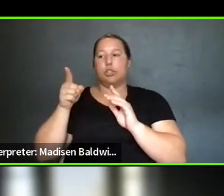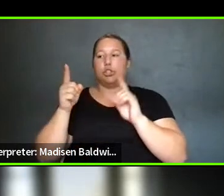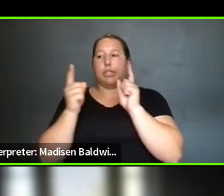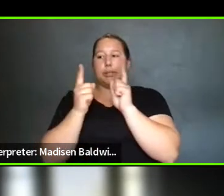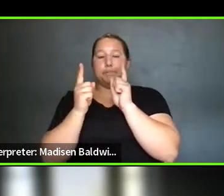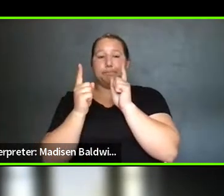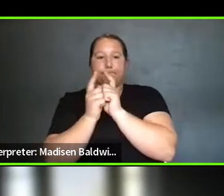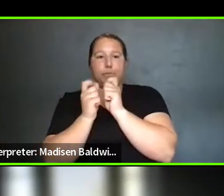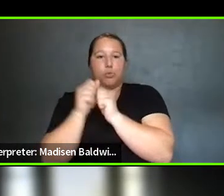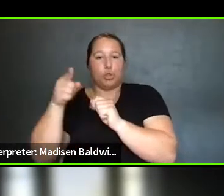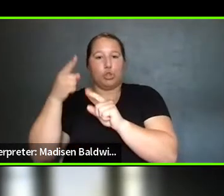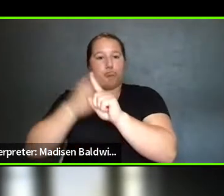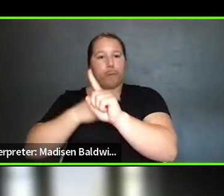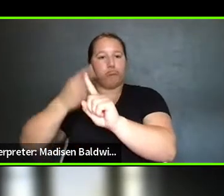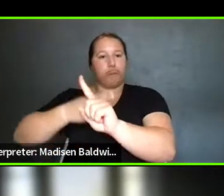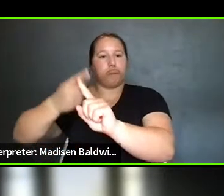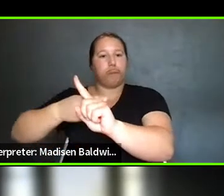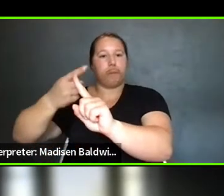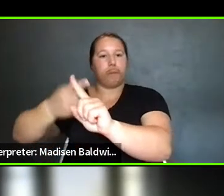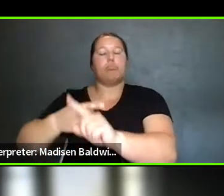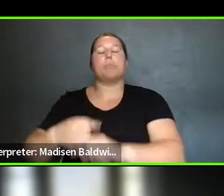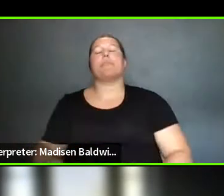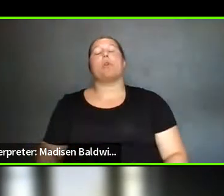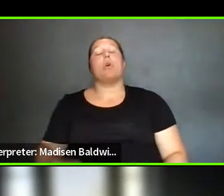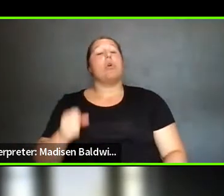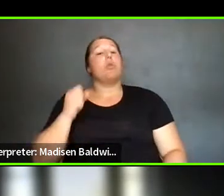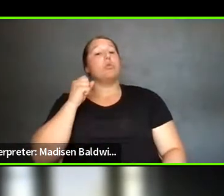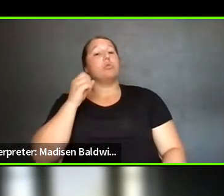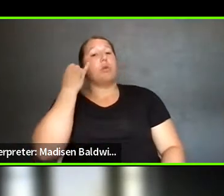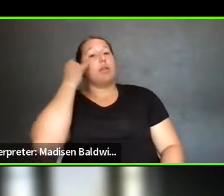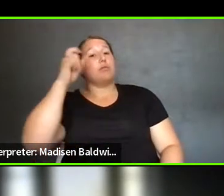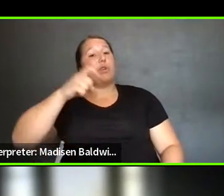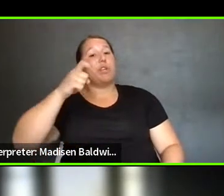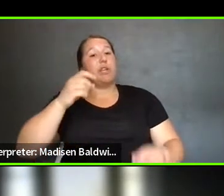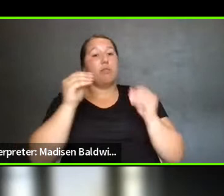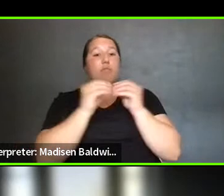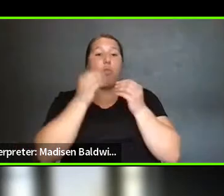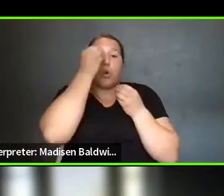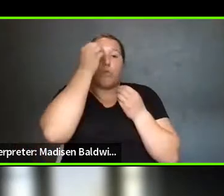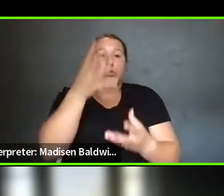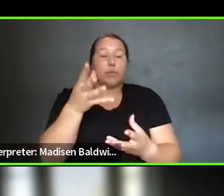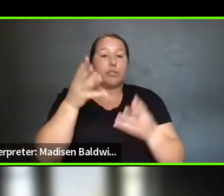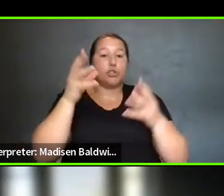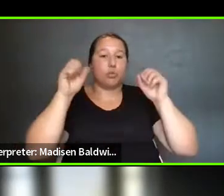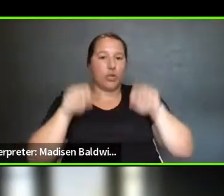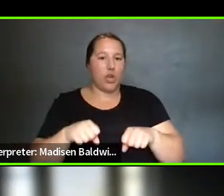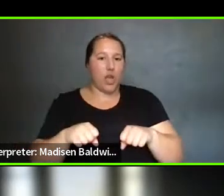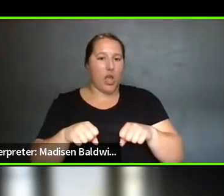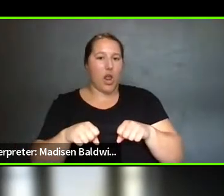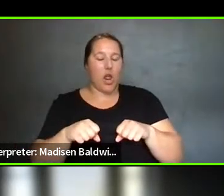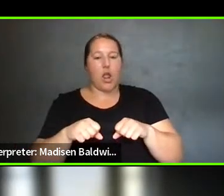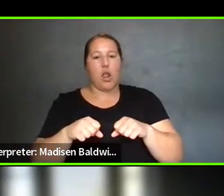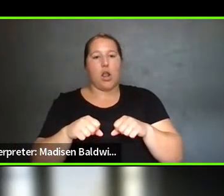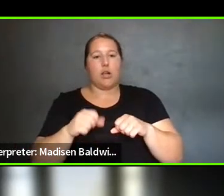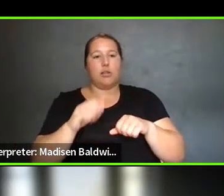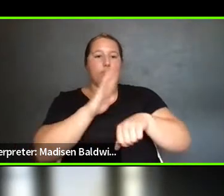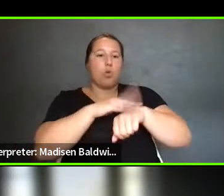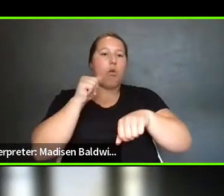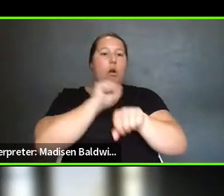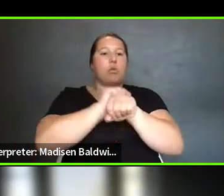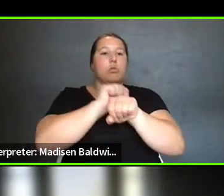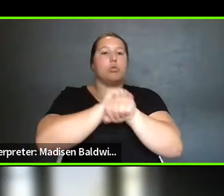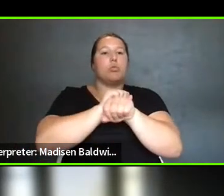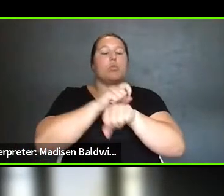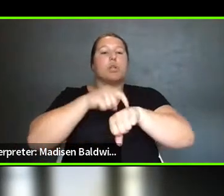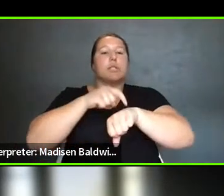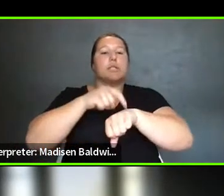if there's any further information, certainly I think that we could either call a work session or have a